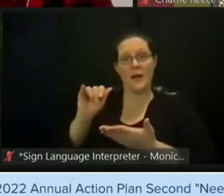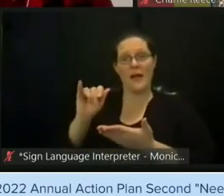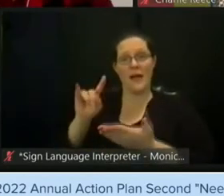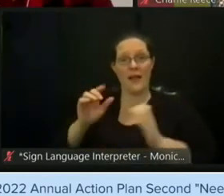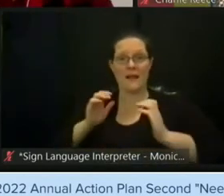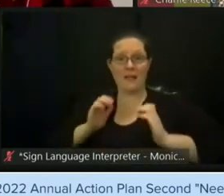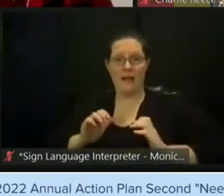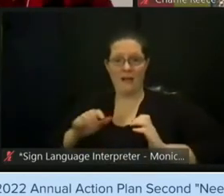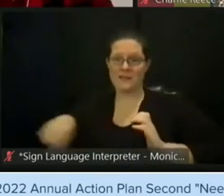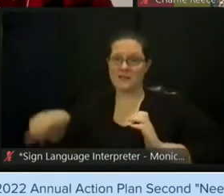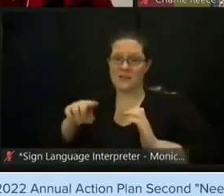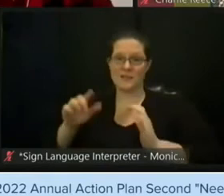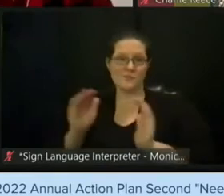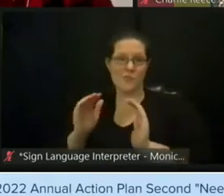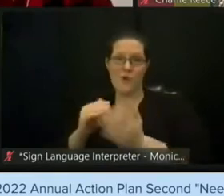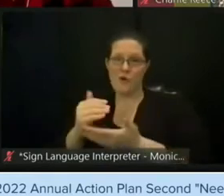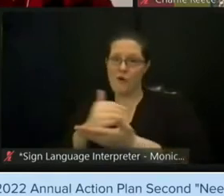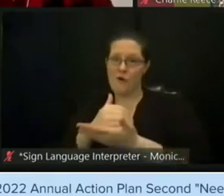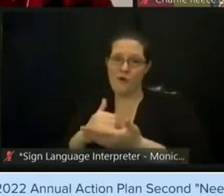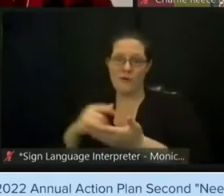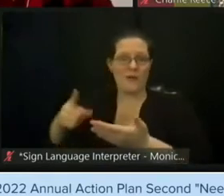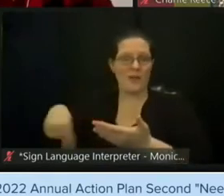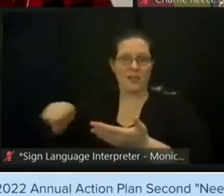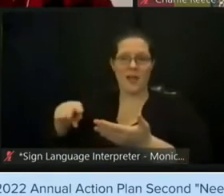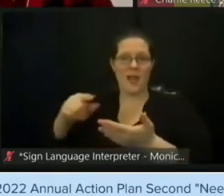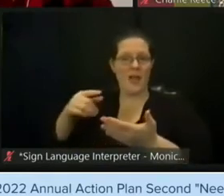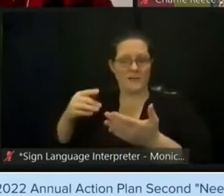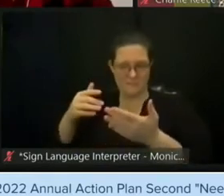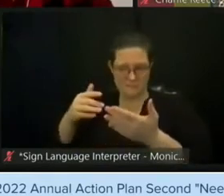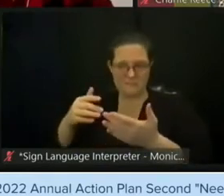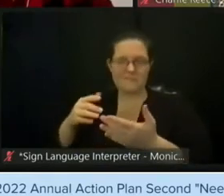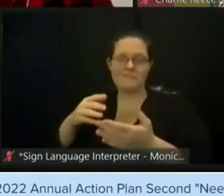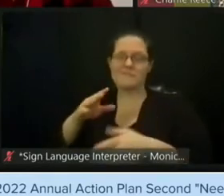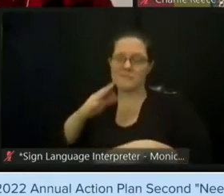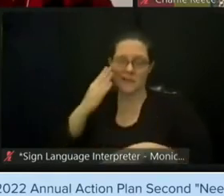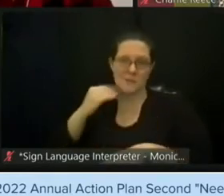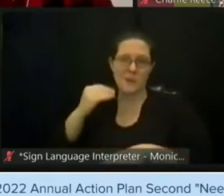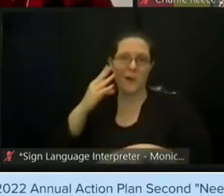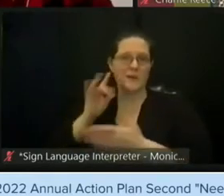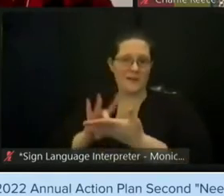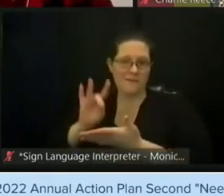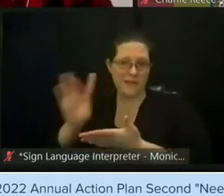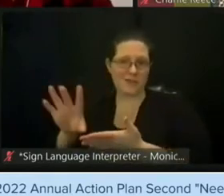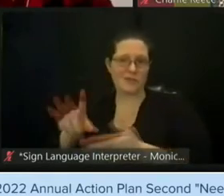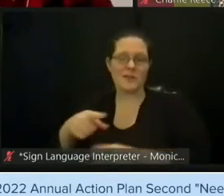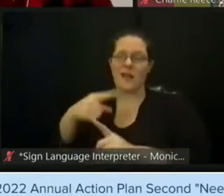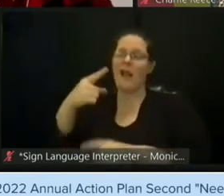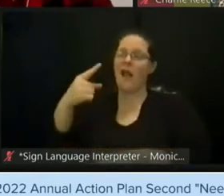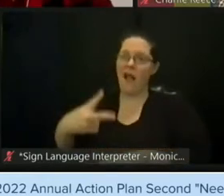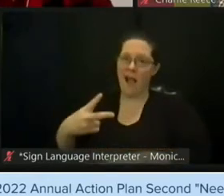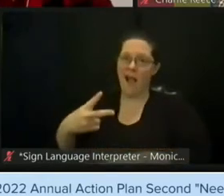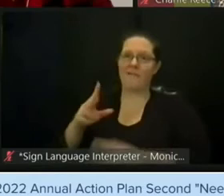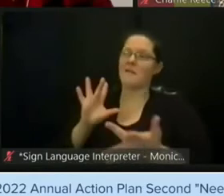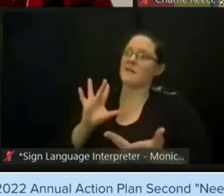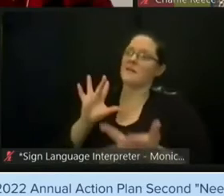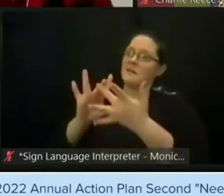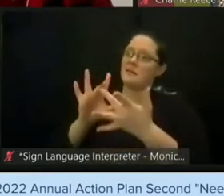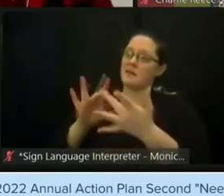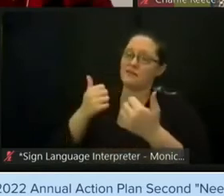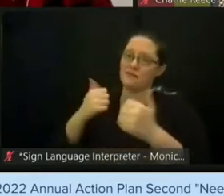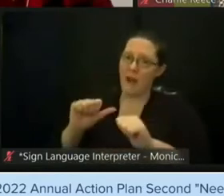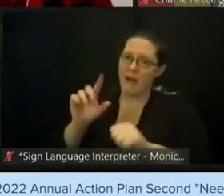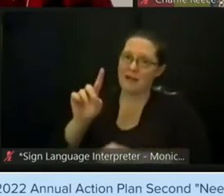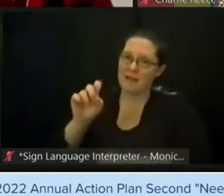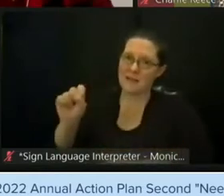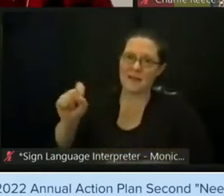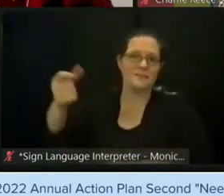are the lowest income renters facing eviction were denied. Half of them were denied. And